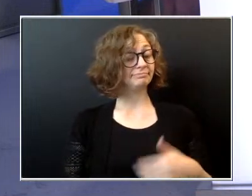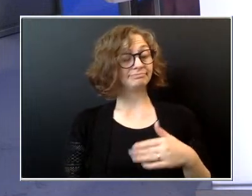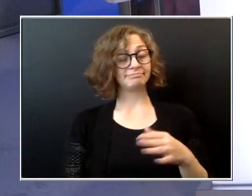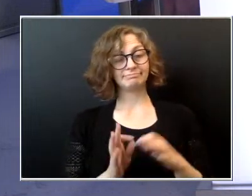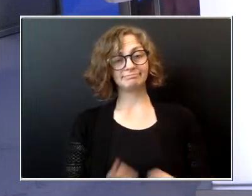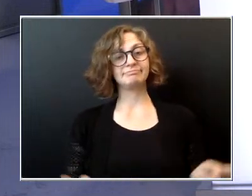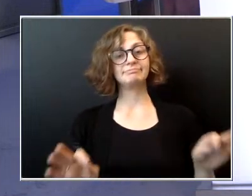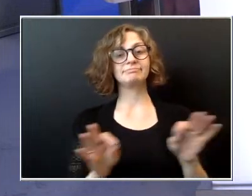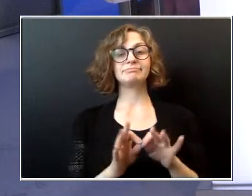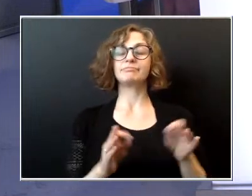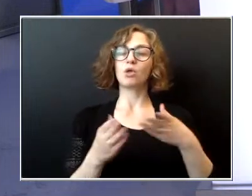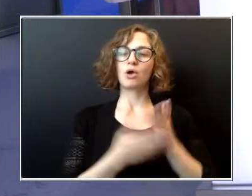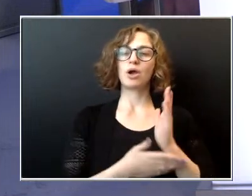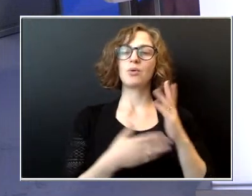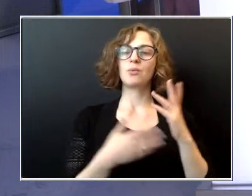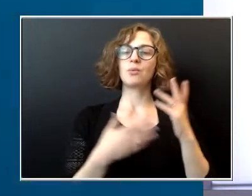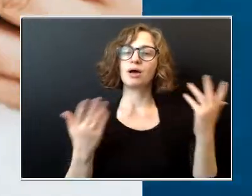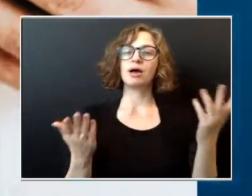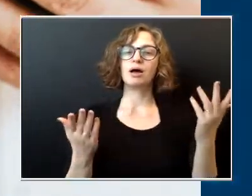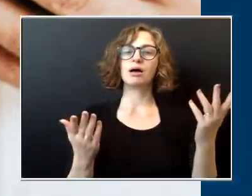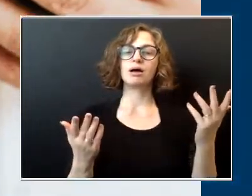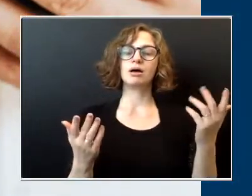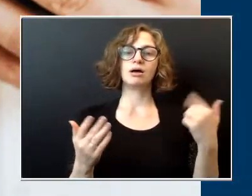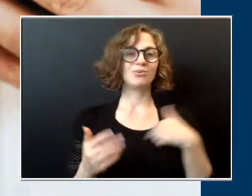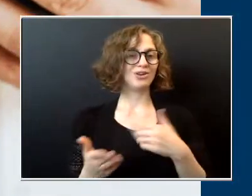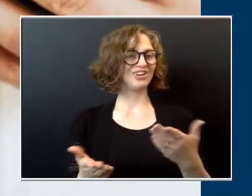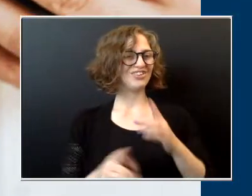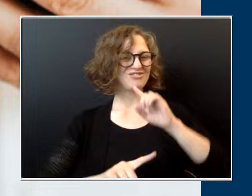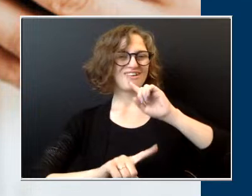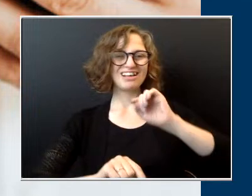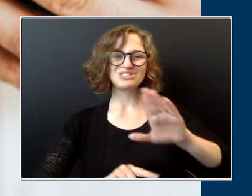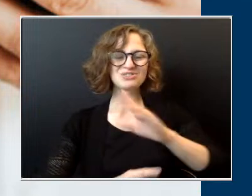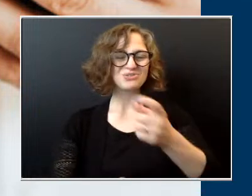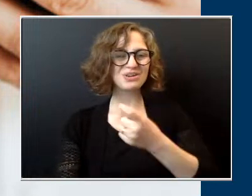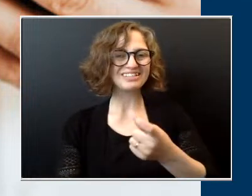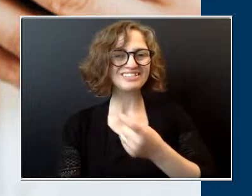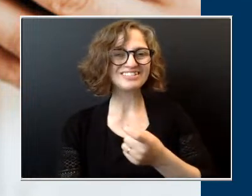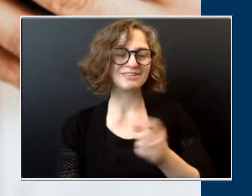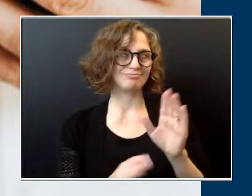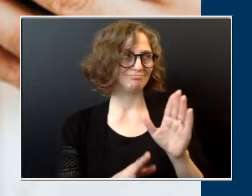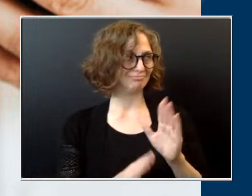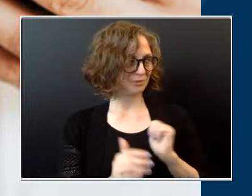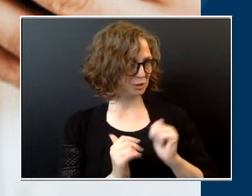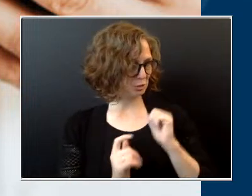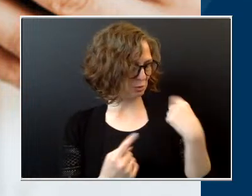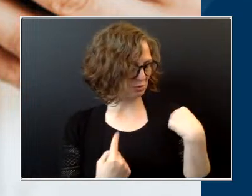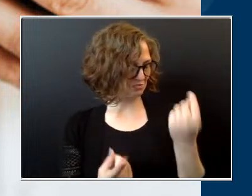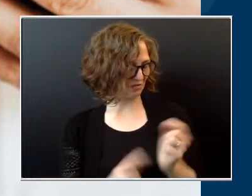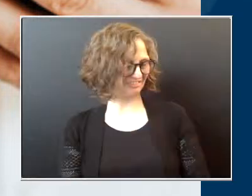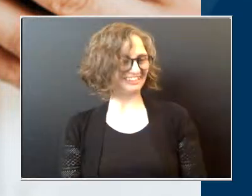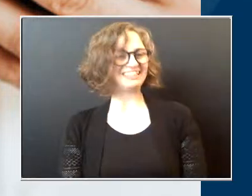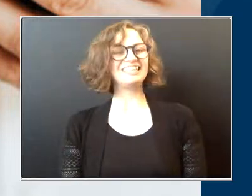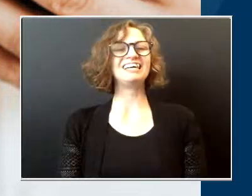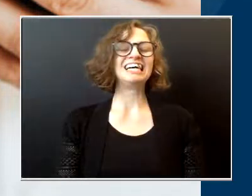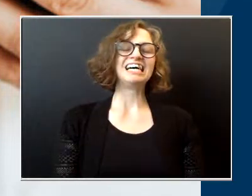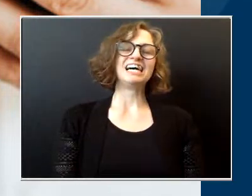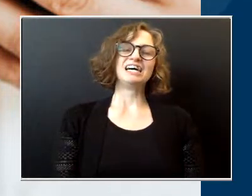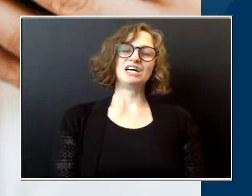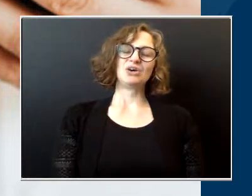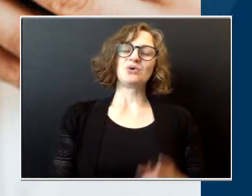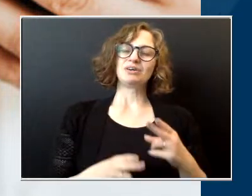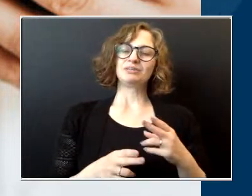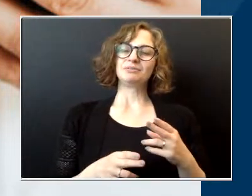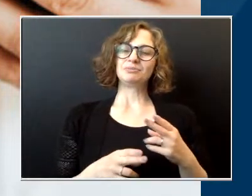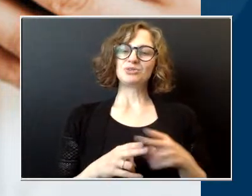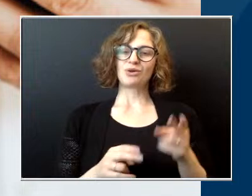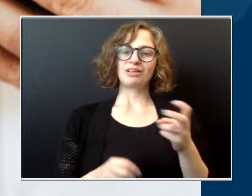Well, we're going to be here to help answer your questions. Great program so far. We're going to switch gears for just a moment. So send your questions into the info on